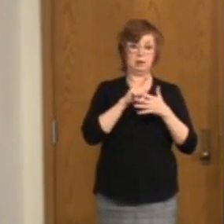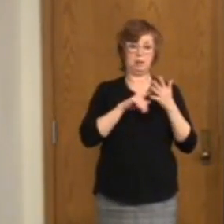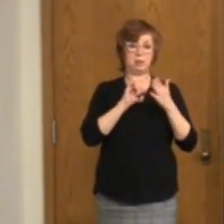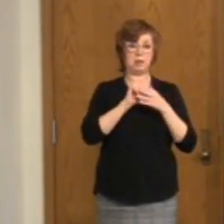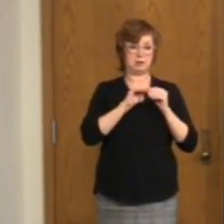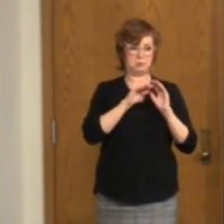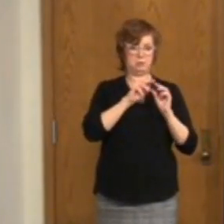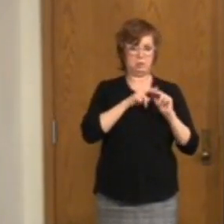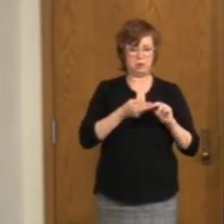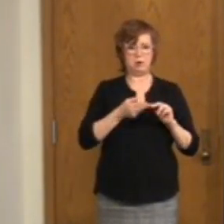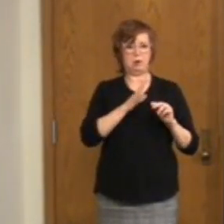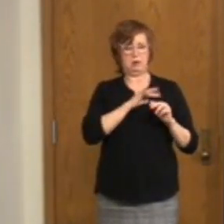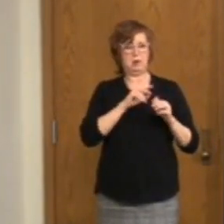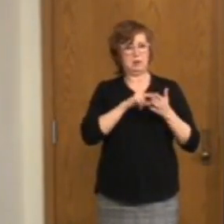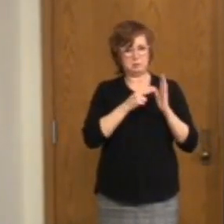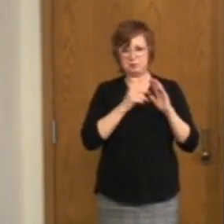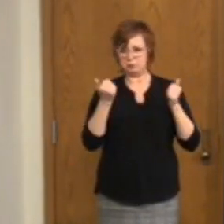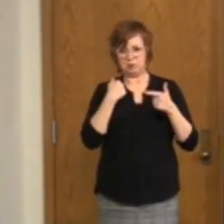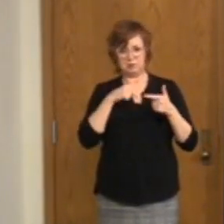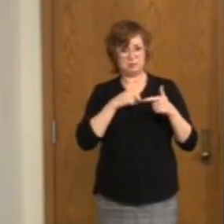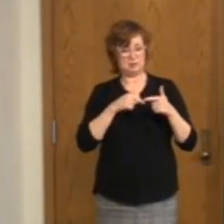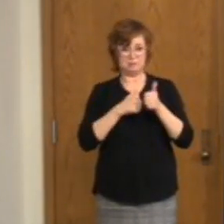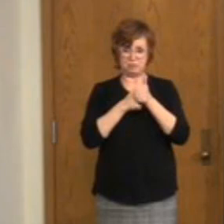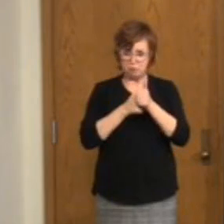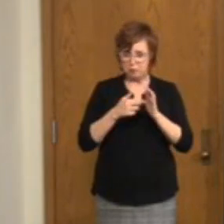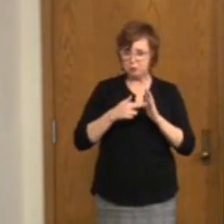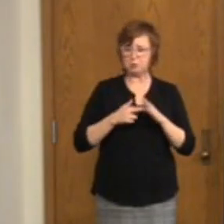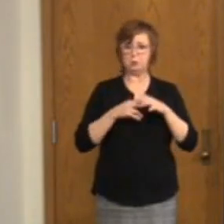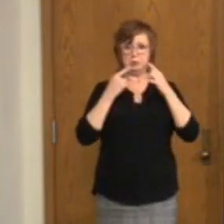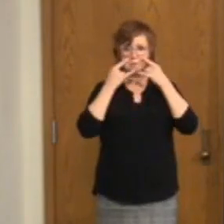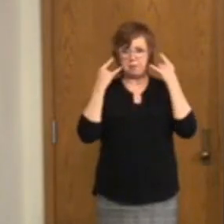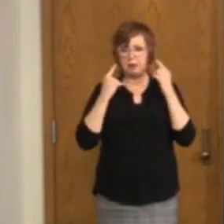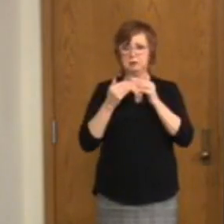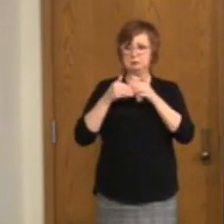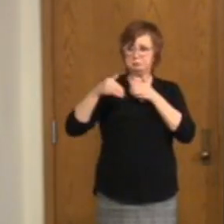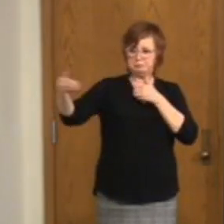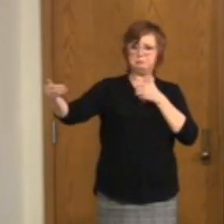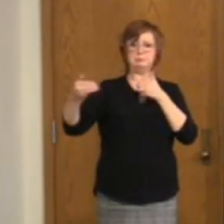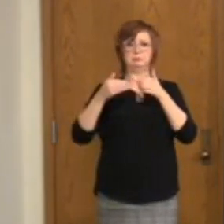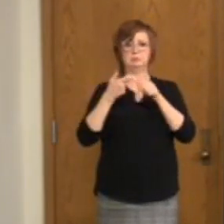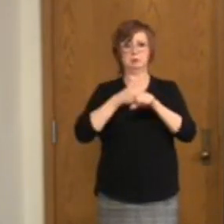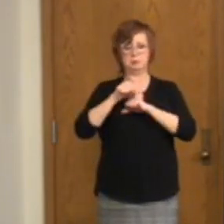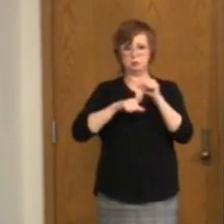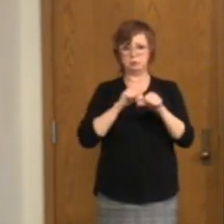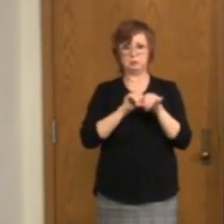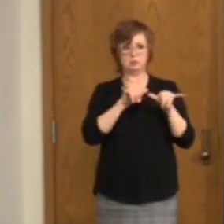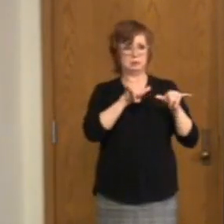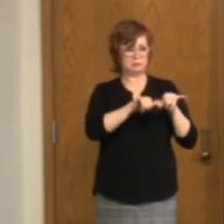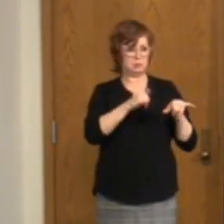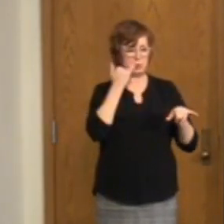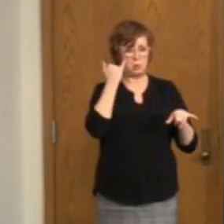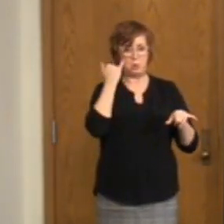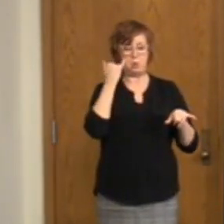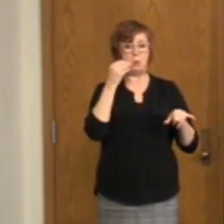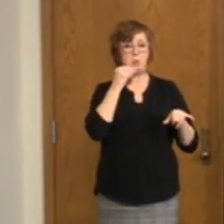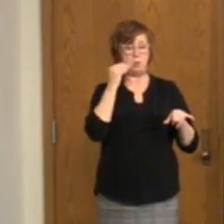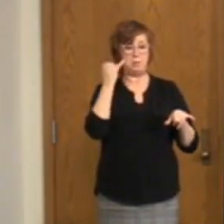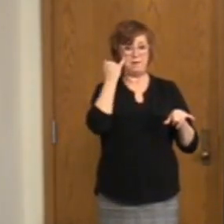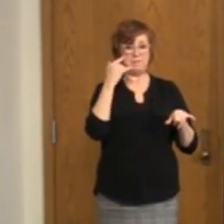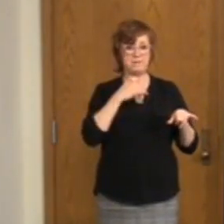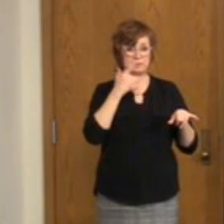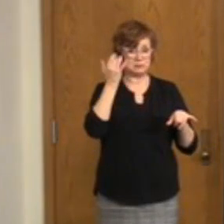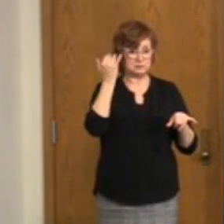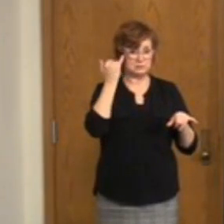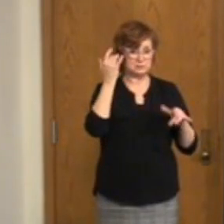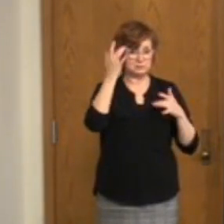course, physical distancing, mask use when required, staying home when you're sick, and seeking testing if you have symptoms